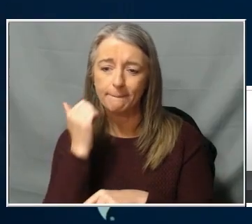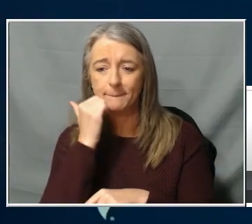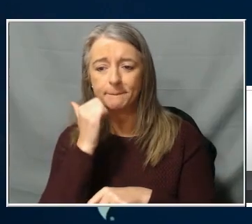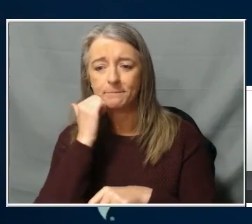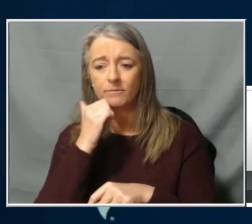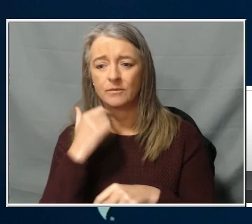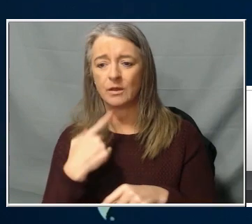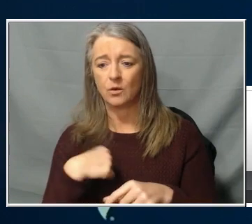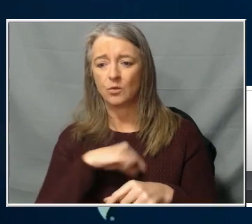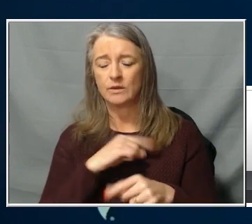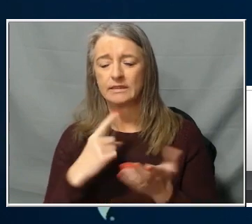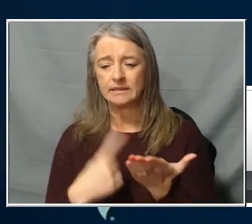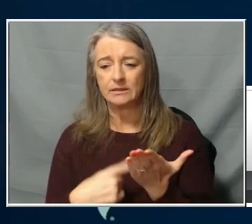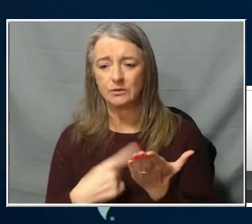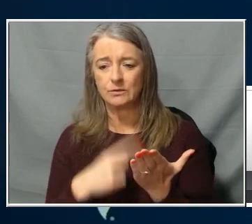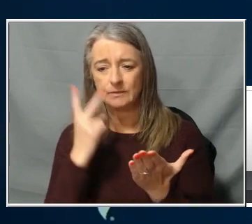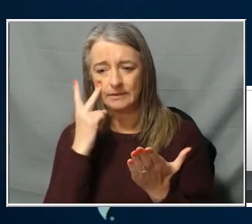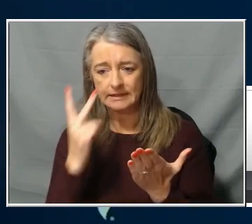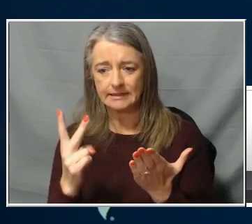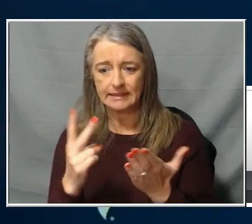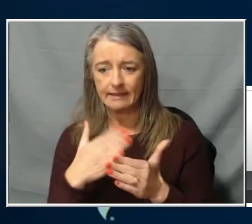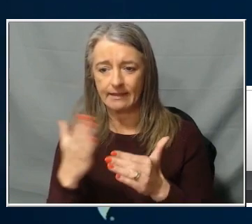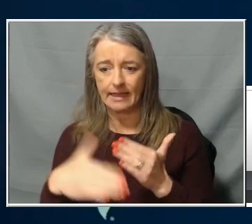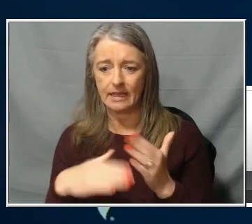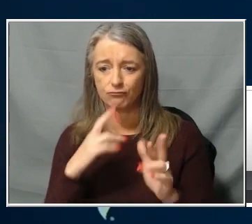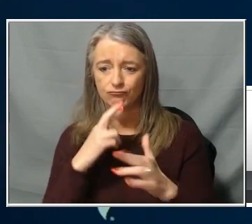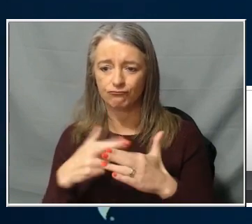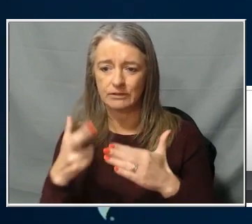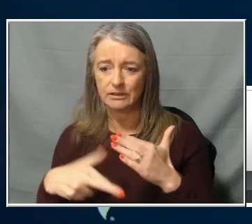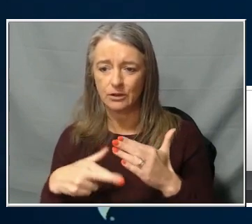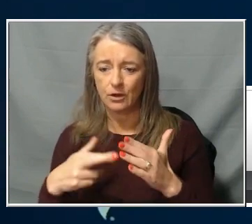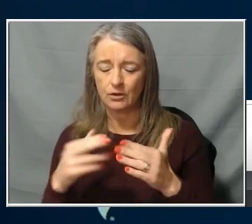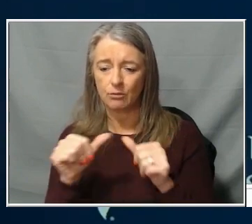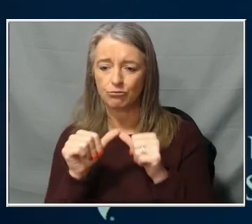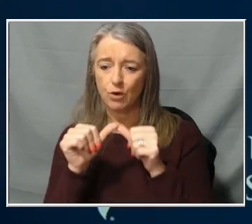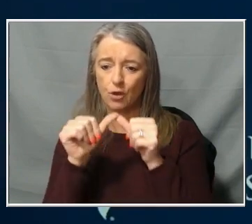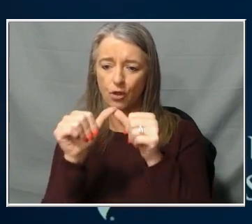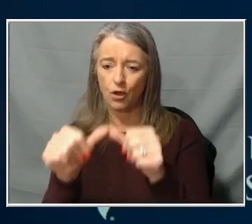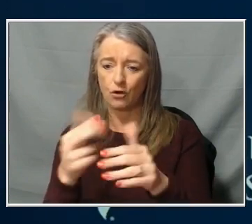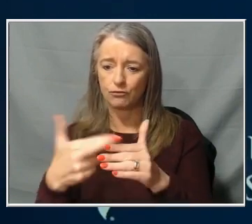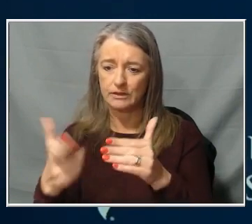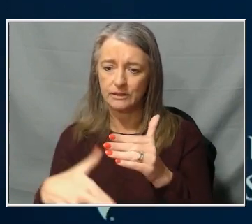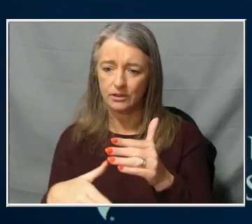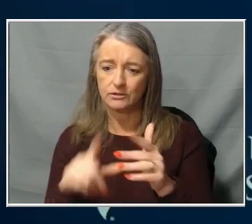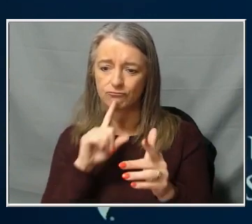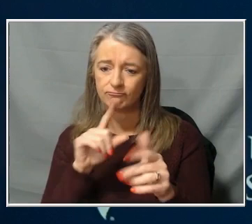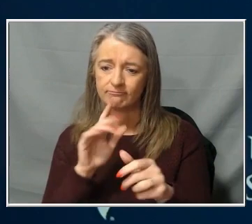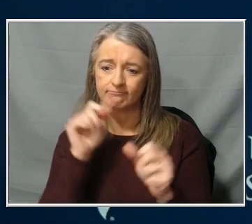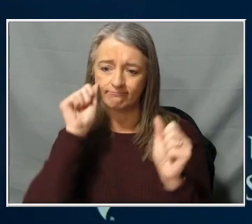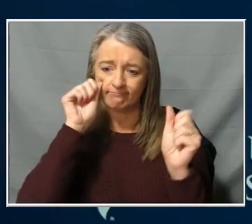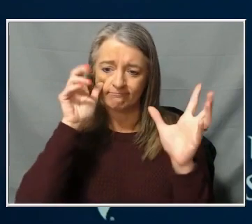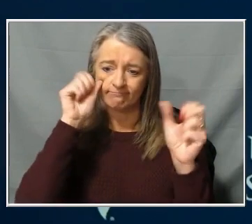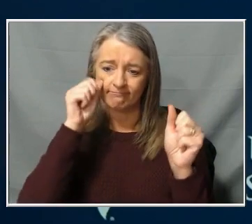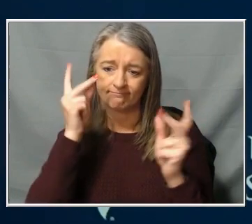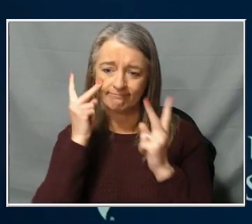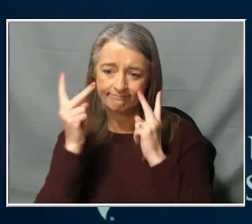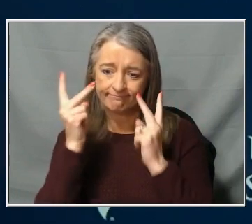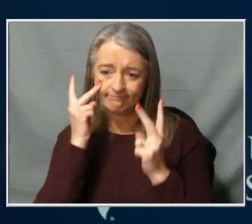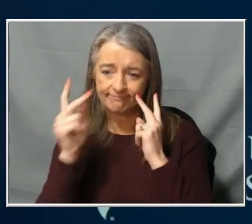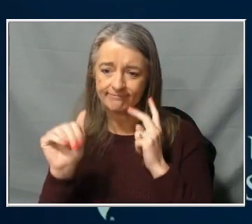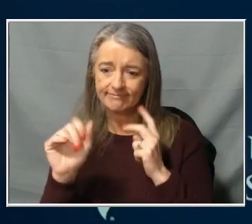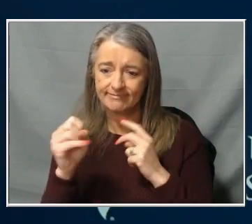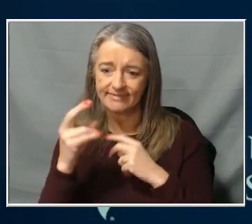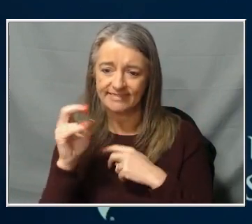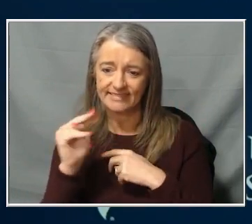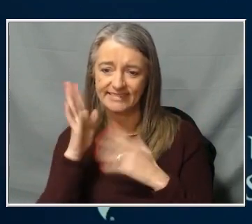we don't sometimes see the end result or prolonged result. And so it's amazing to see her sitting here